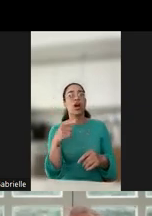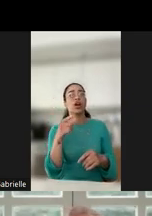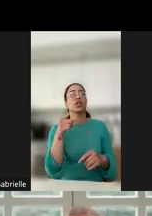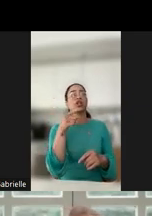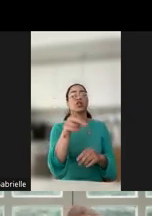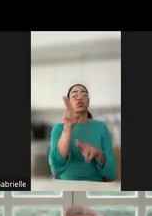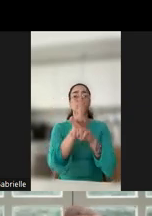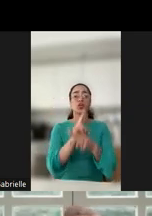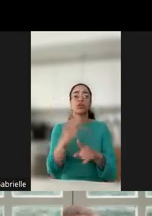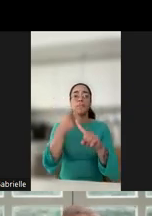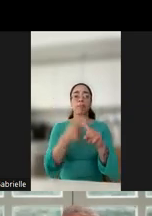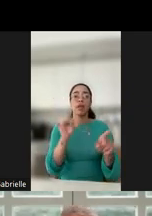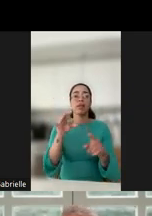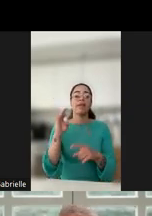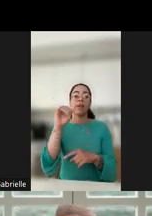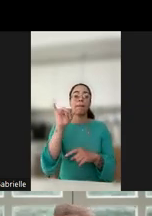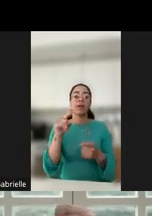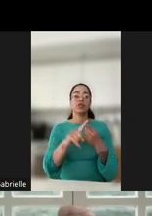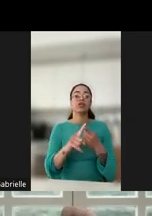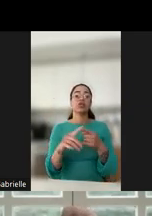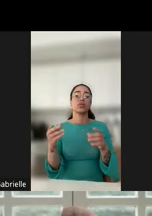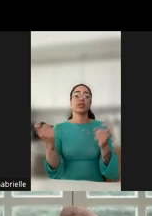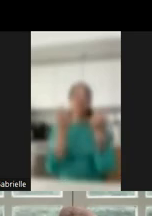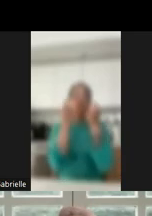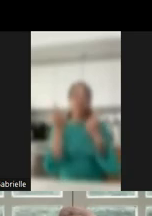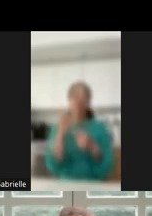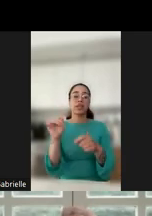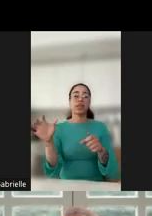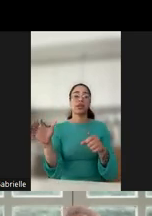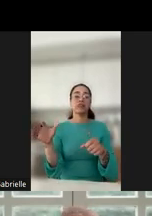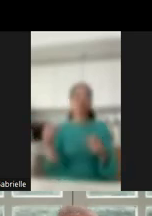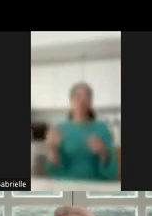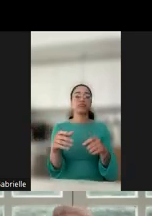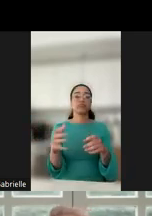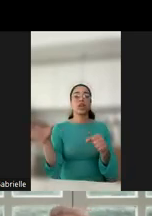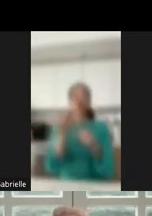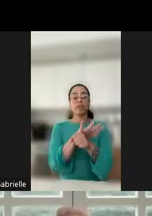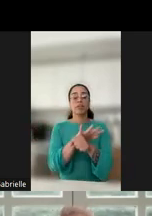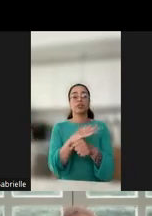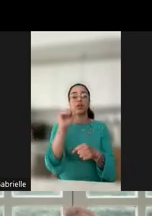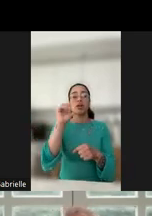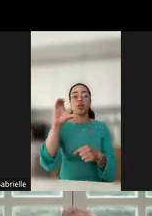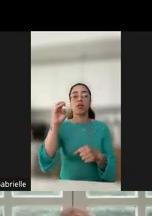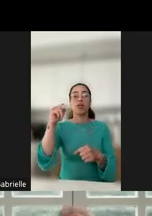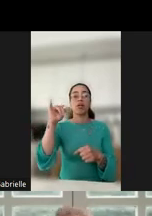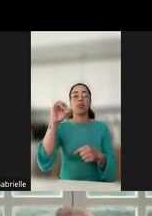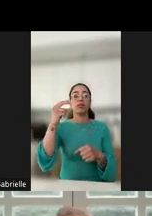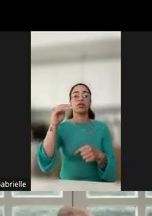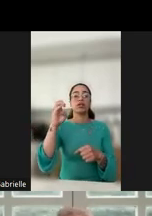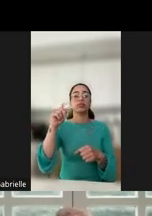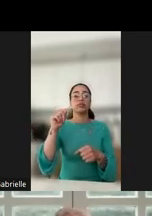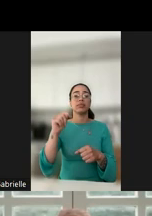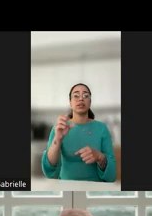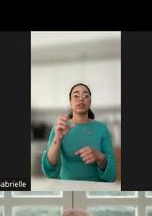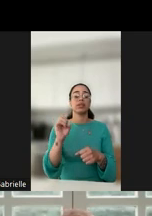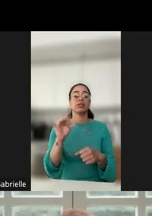of May to celebrate the accomplishments of API. And there are 2 reasons. So if we look back in history